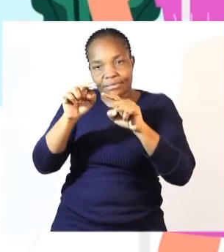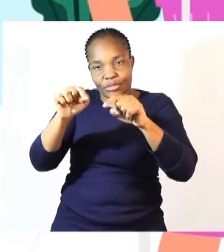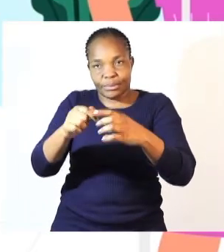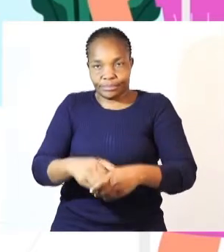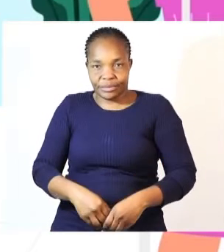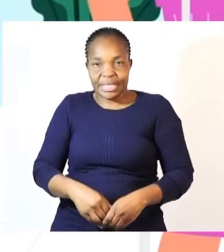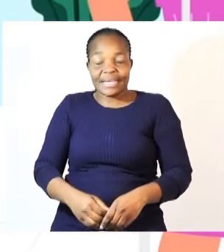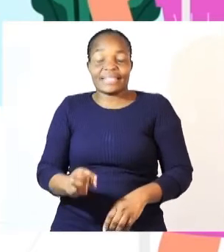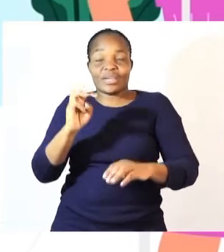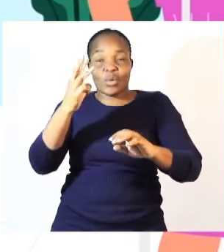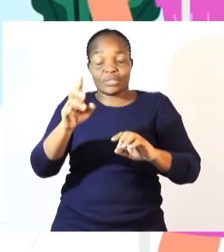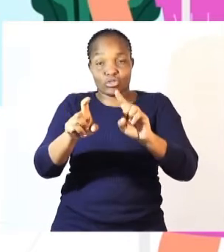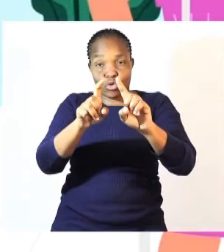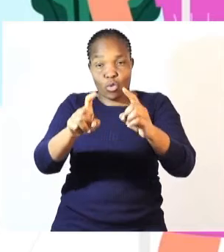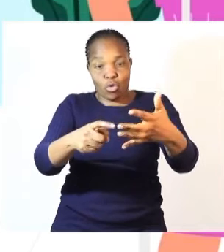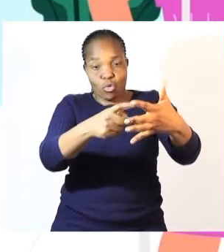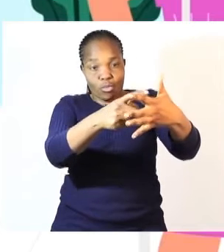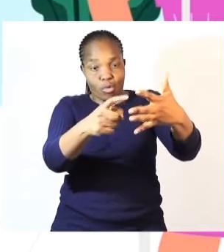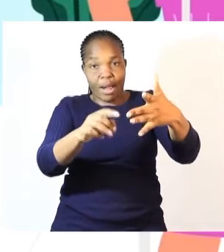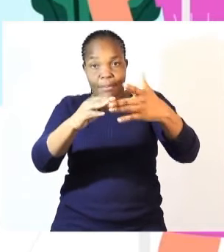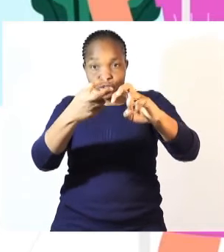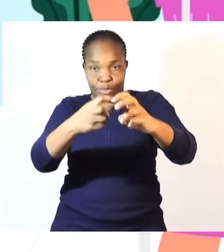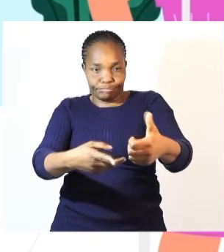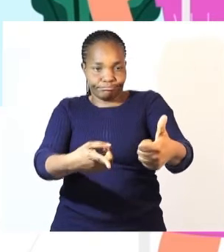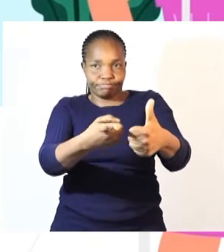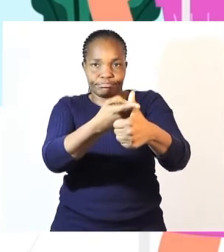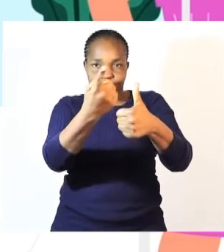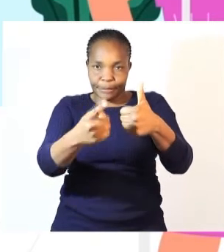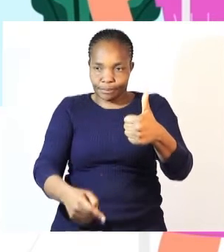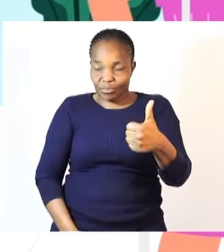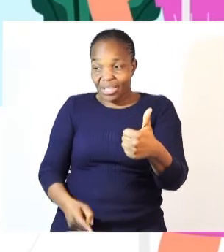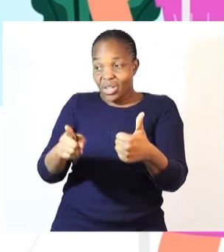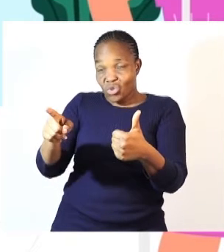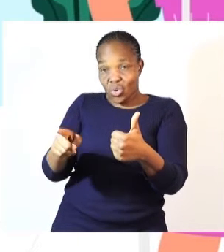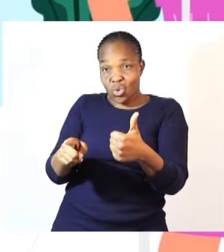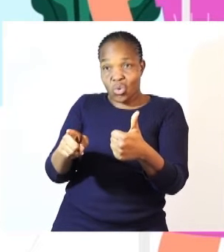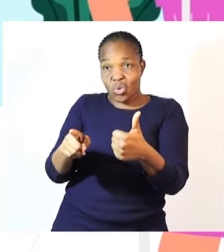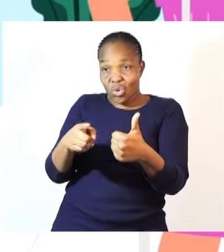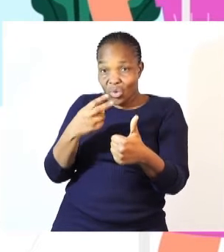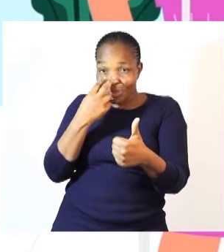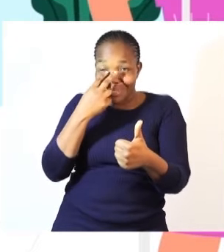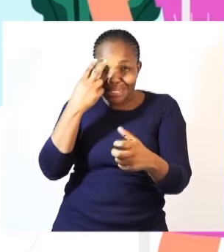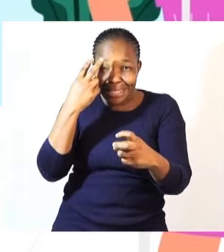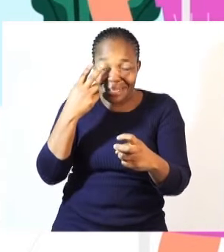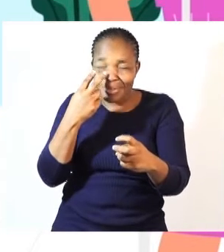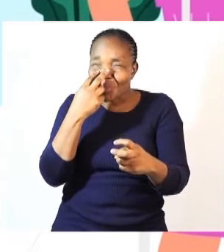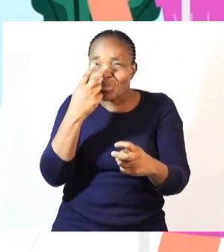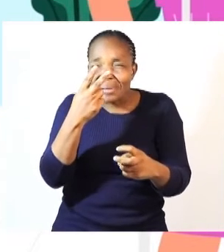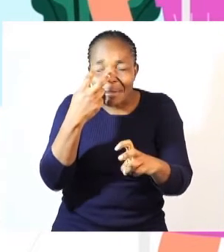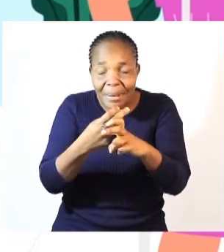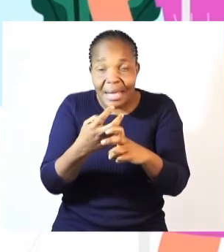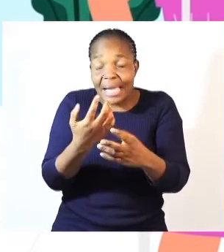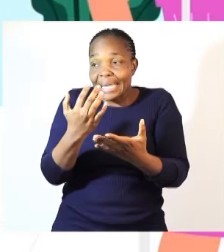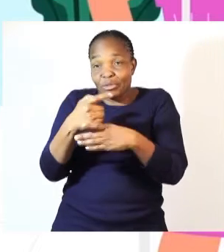Group questions on disability are: do you have difficulty seeing, even if wearing